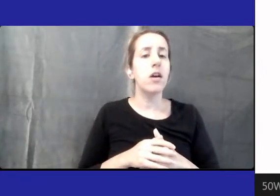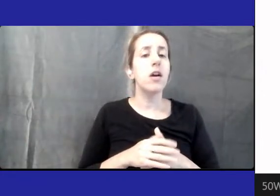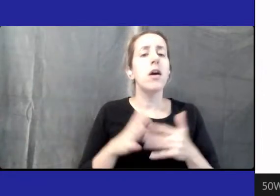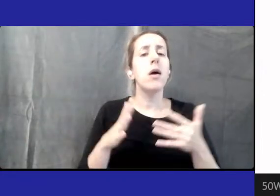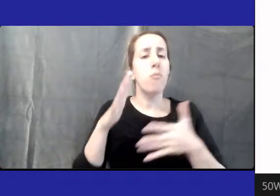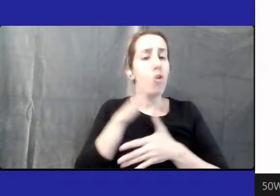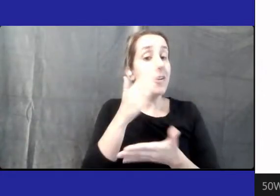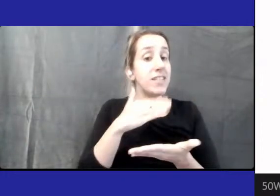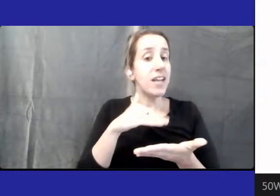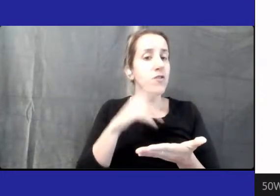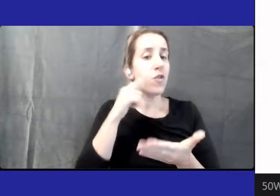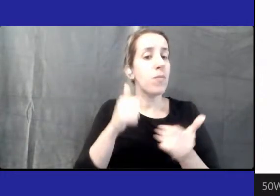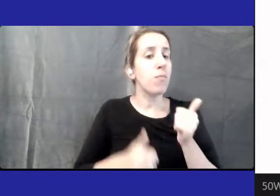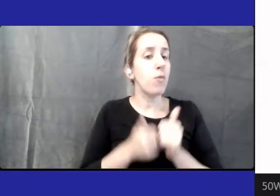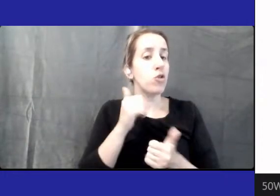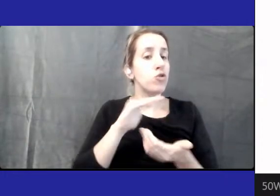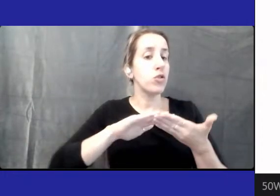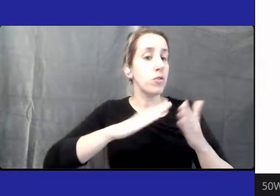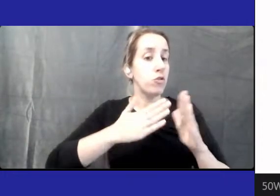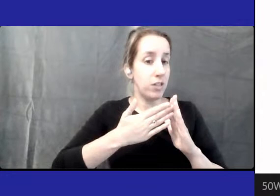thrombectomy centers for most of our